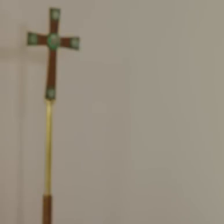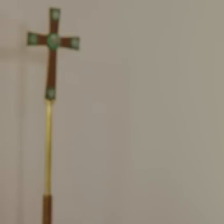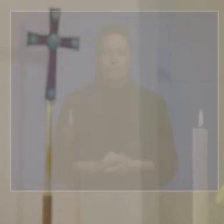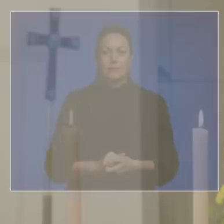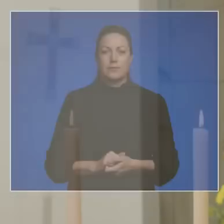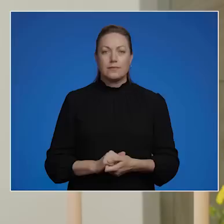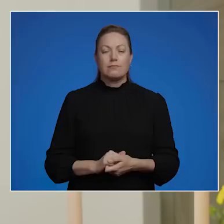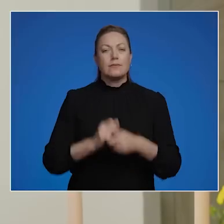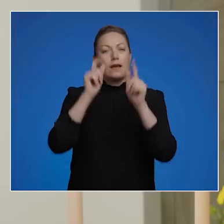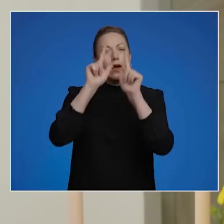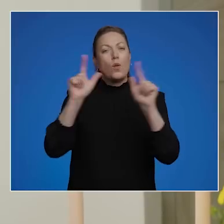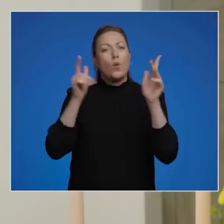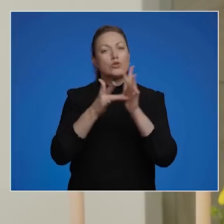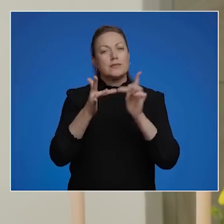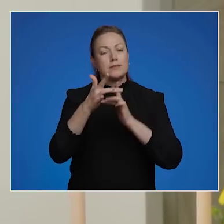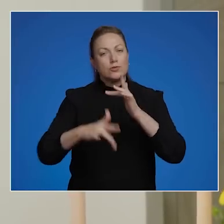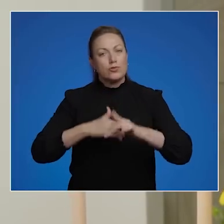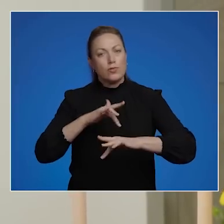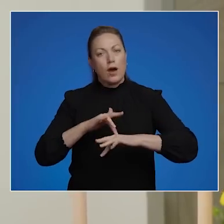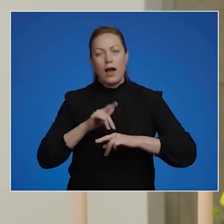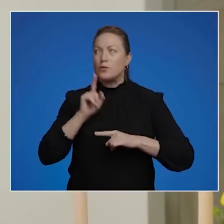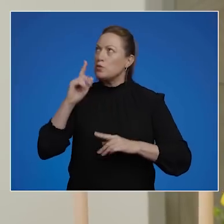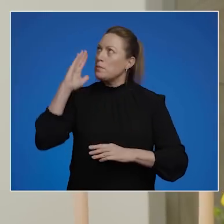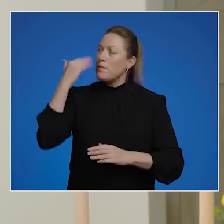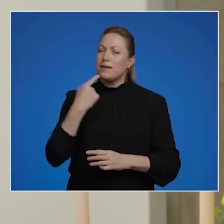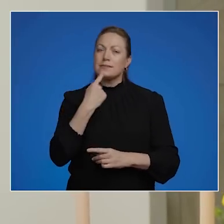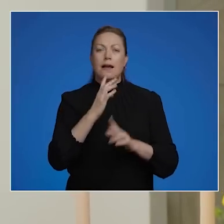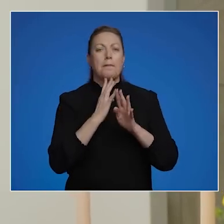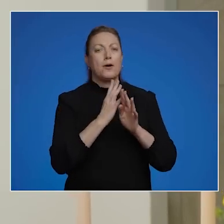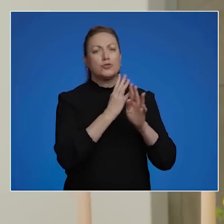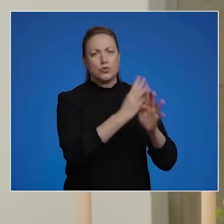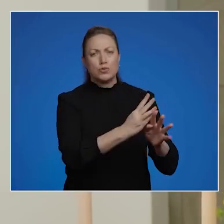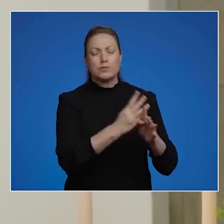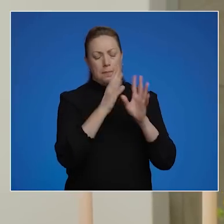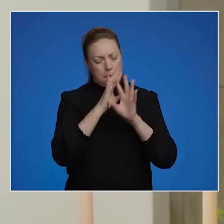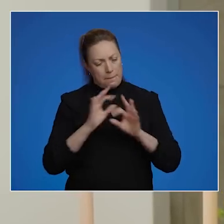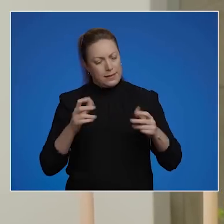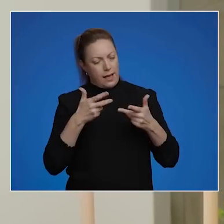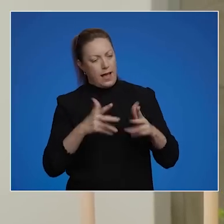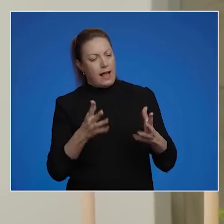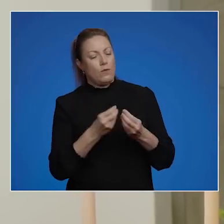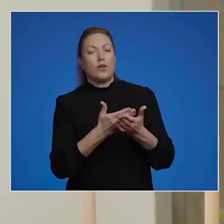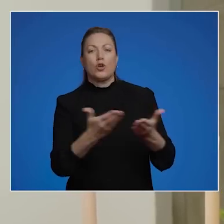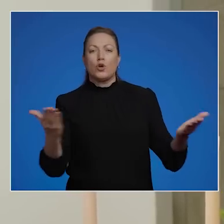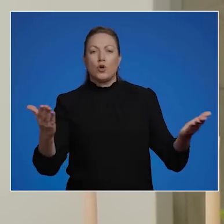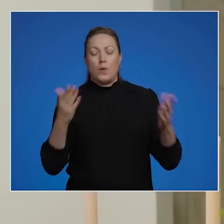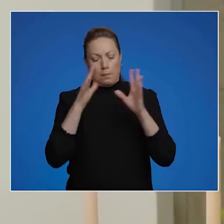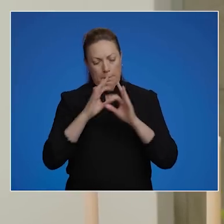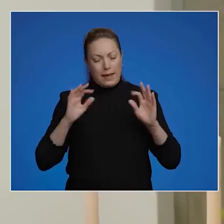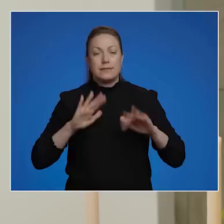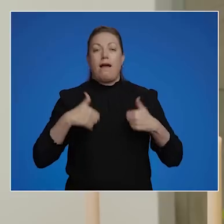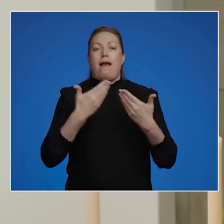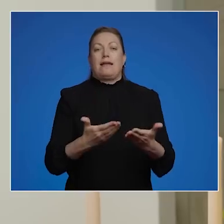ever. Lord Jesus Christ, who said to your apostles, Peace, I leave you, my peace, I give you.